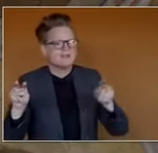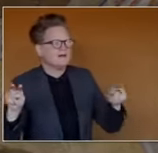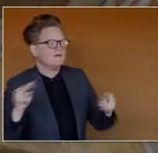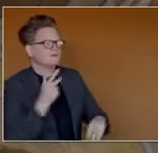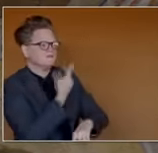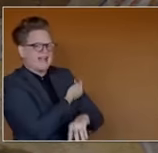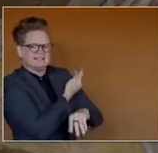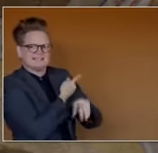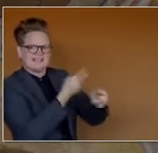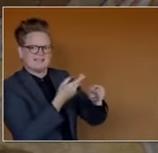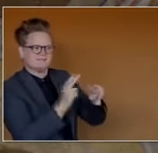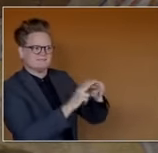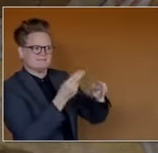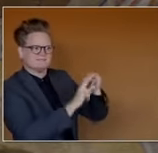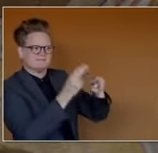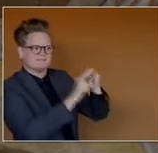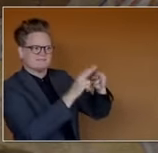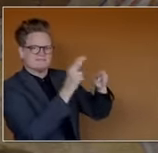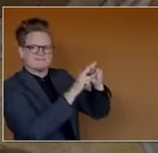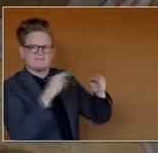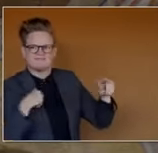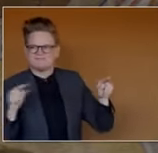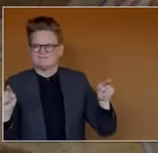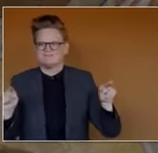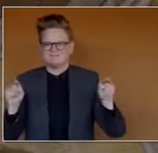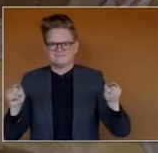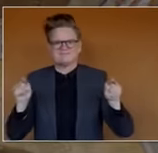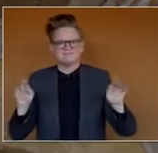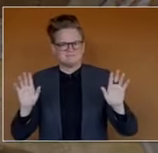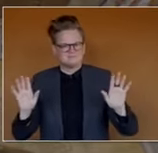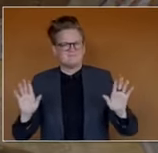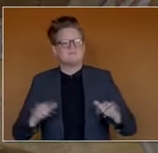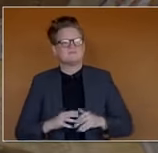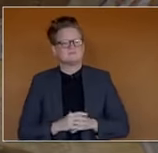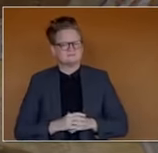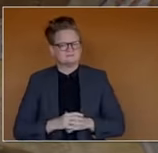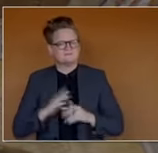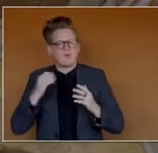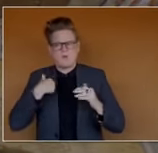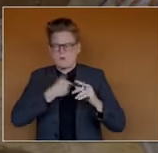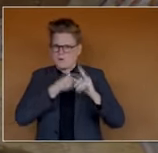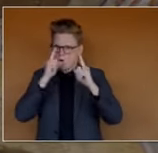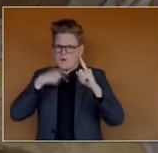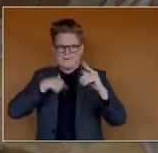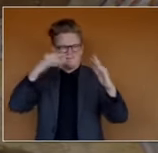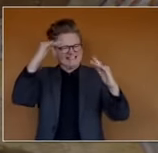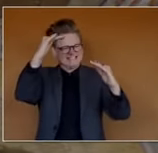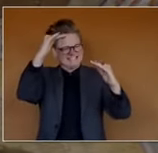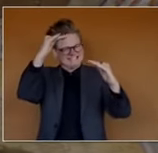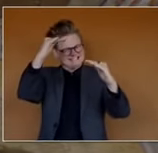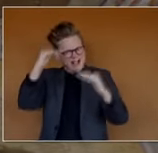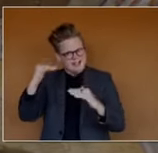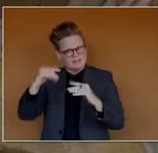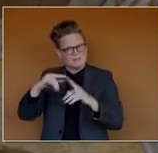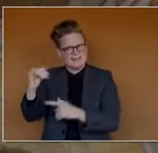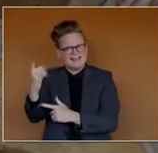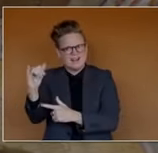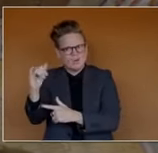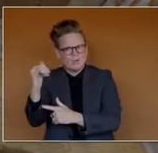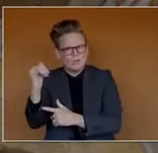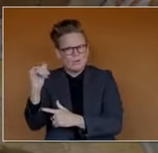moved into yellow-tiered status, the least restricted tier. The vast majority of counties are now out of